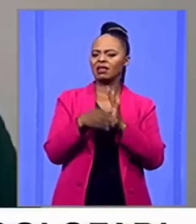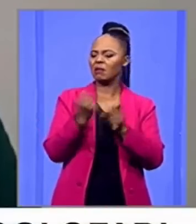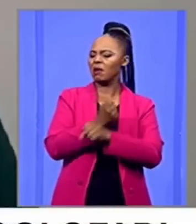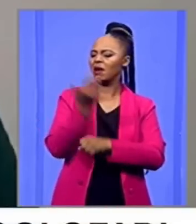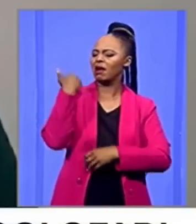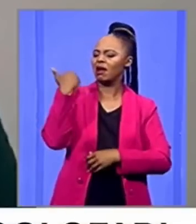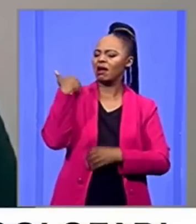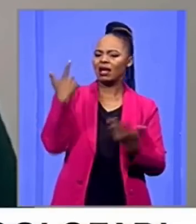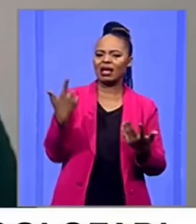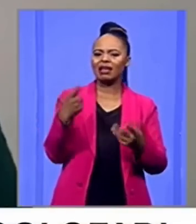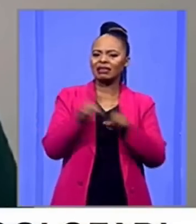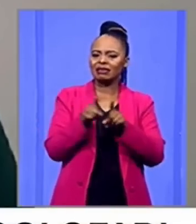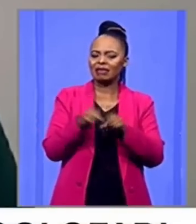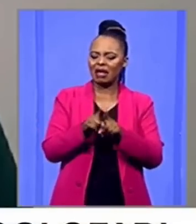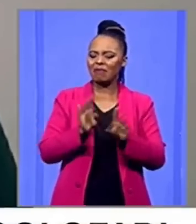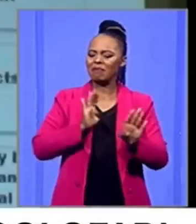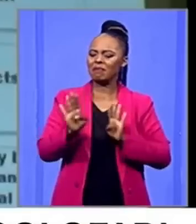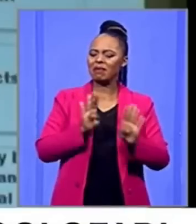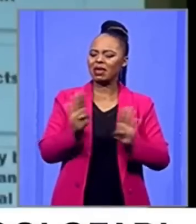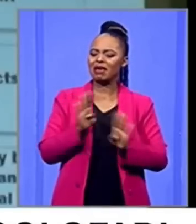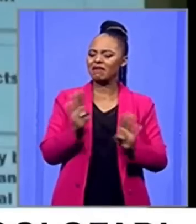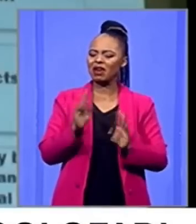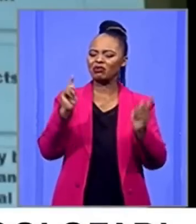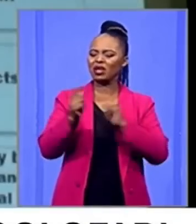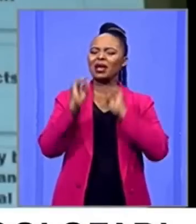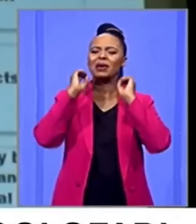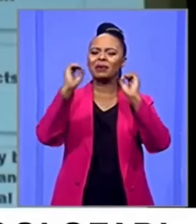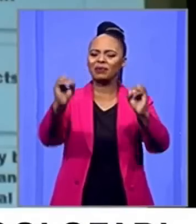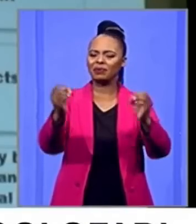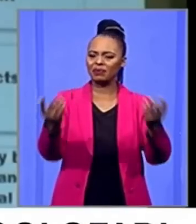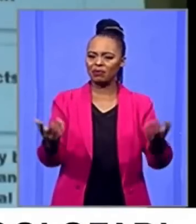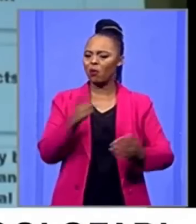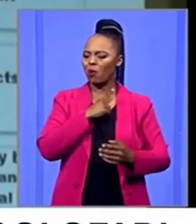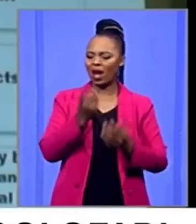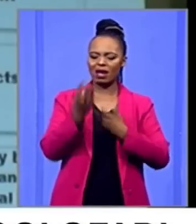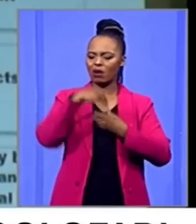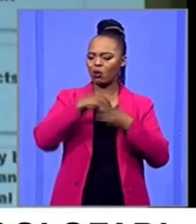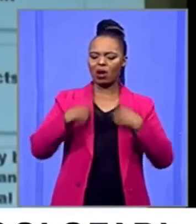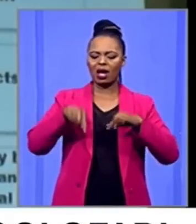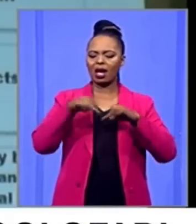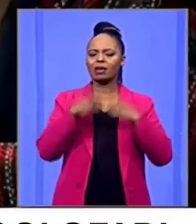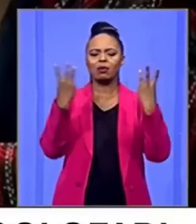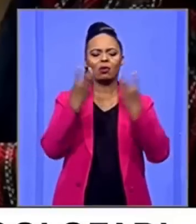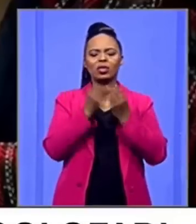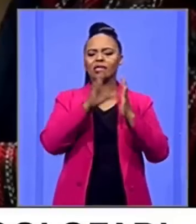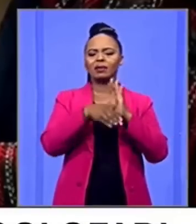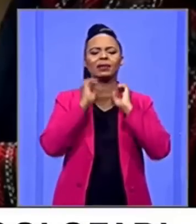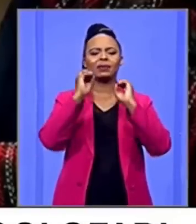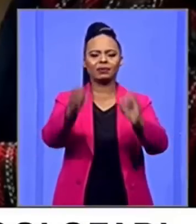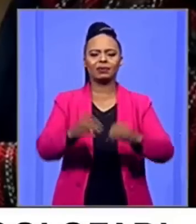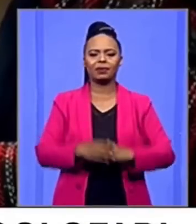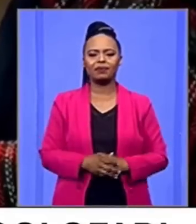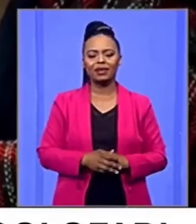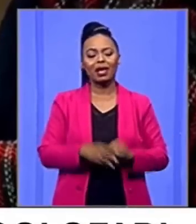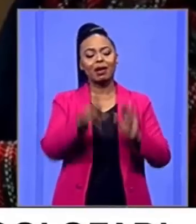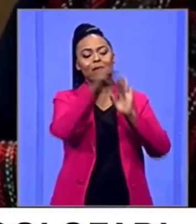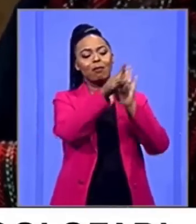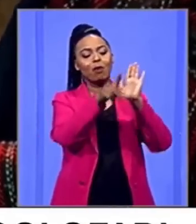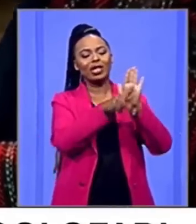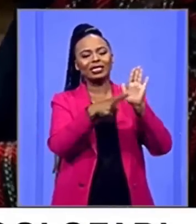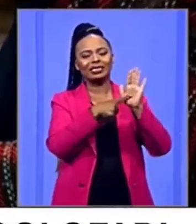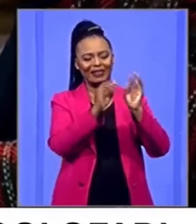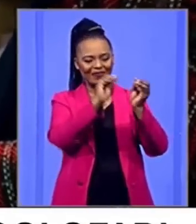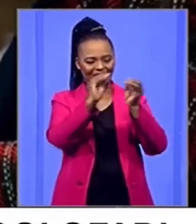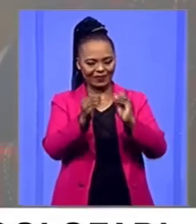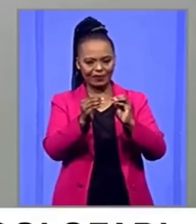then the treatment e tla fela jwalo. Molawana ona o lebelletswe ho netefatsa hore bohle ba utlwisisa ditlhoko tsa batho